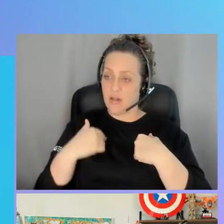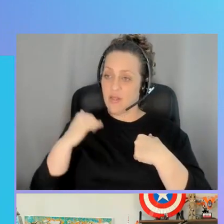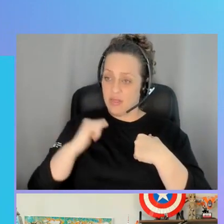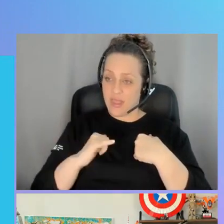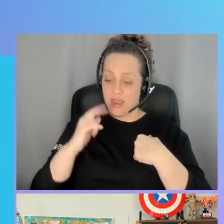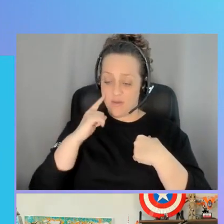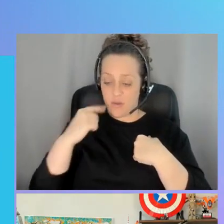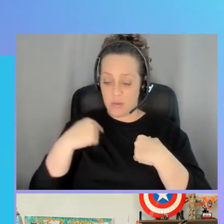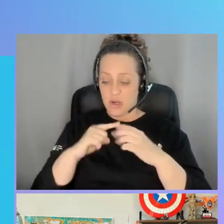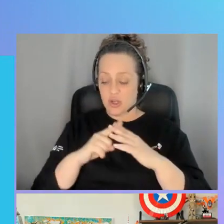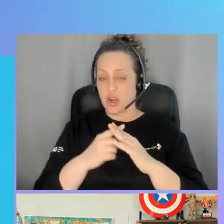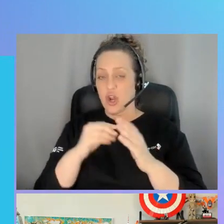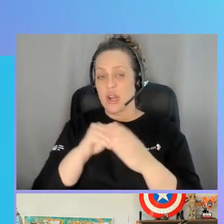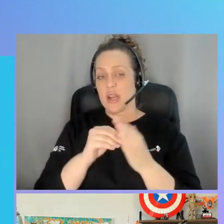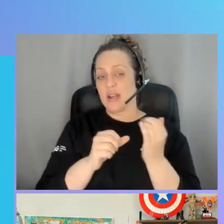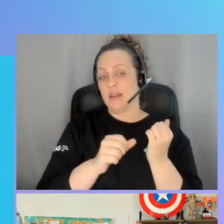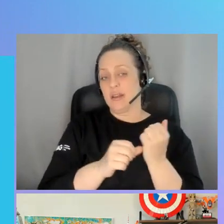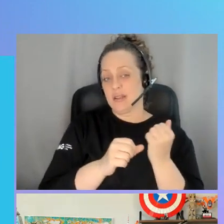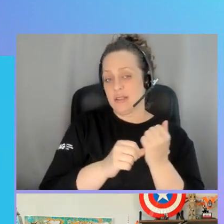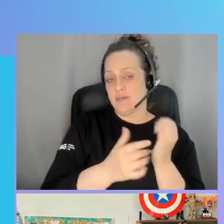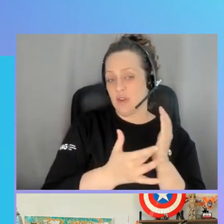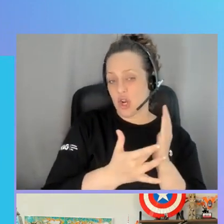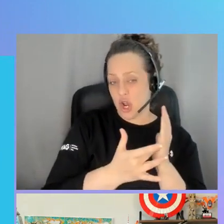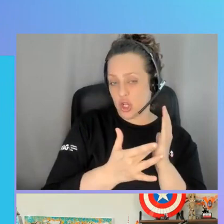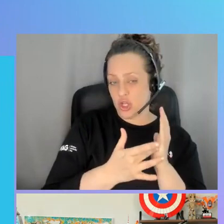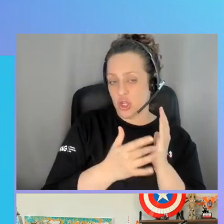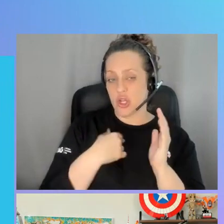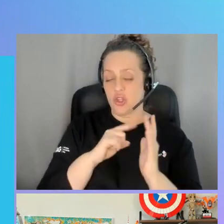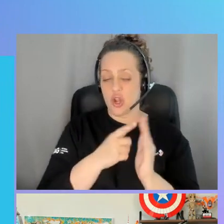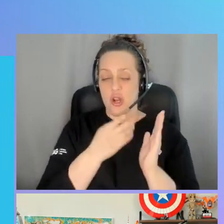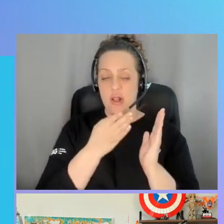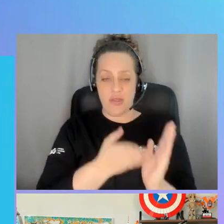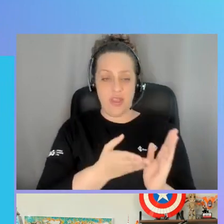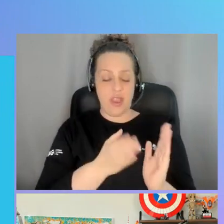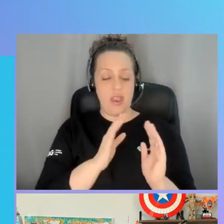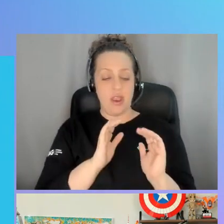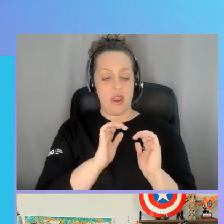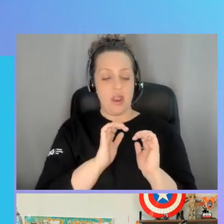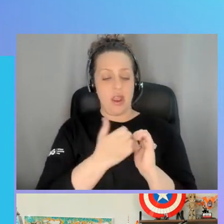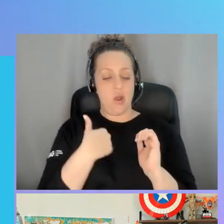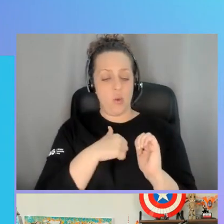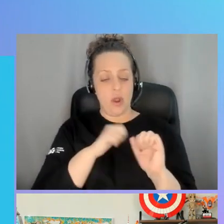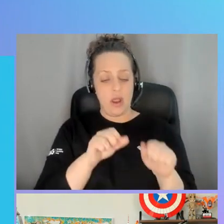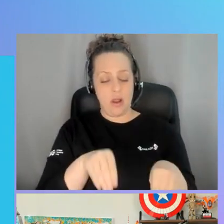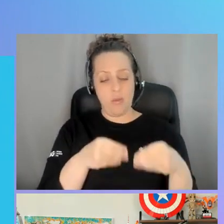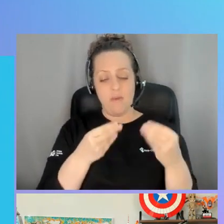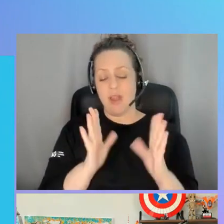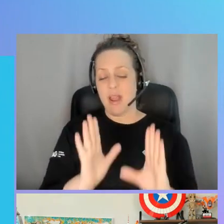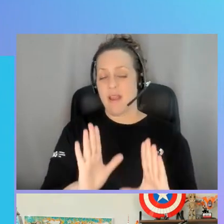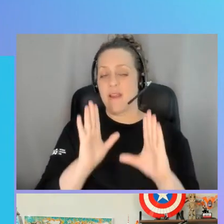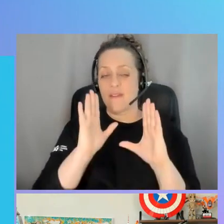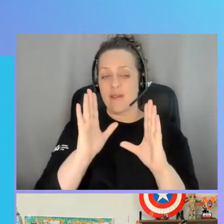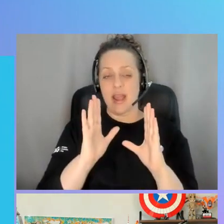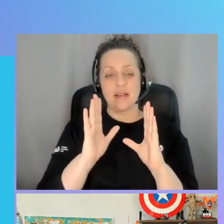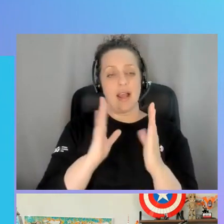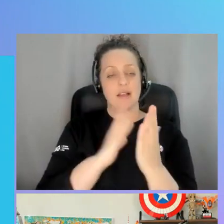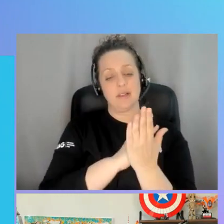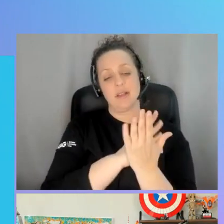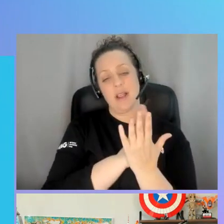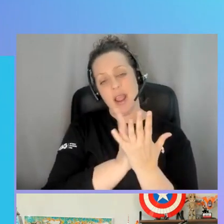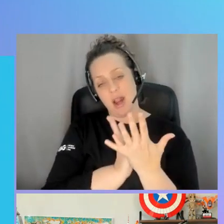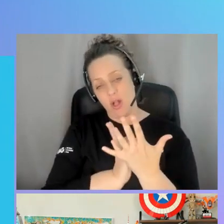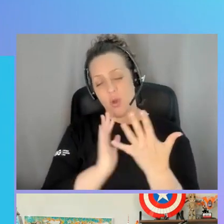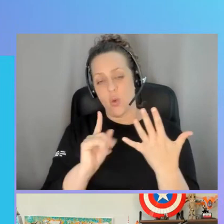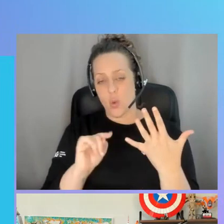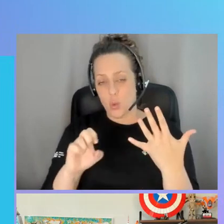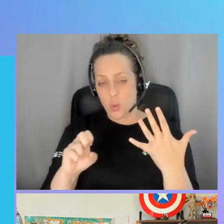was starting out in assistive technology, right? And looking at how we can provide a fantastic catalog of tools and hardware